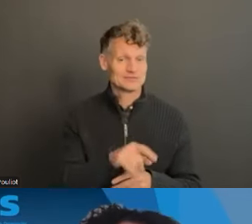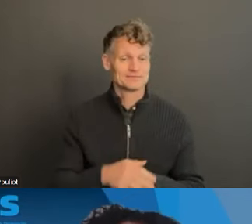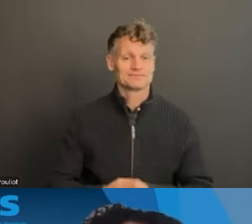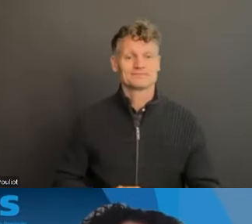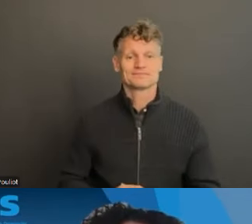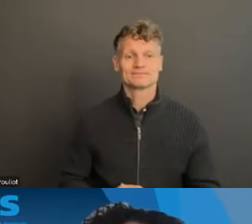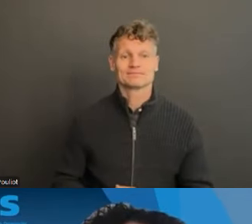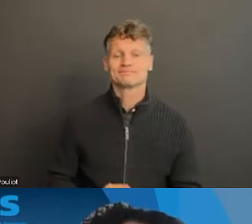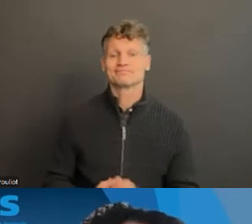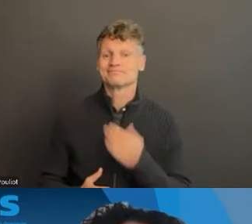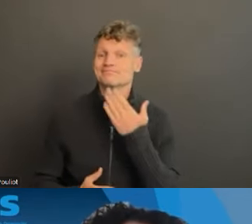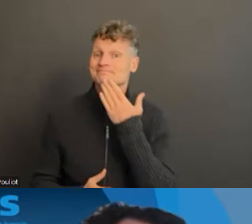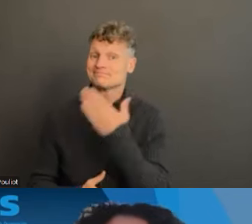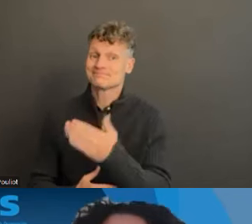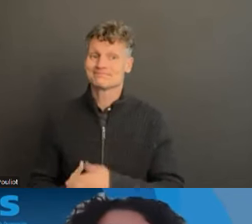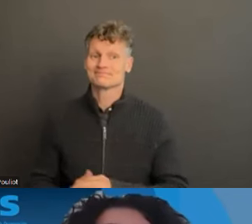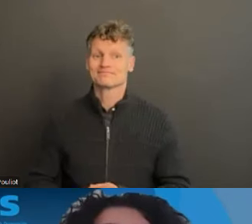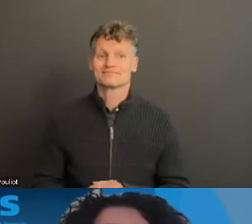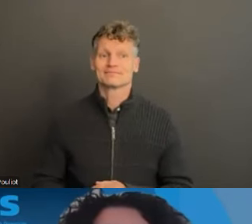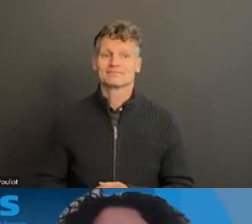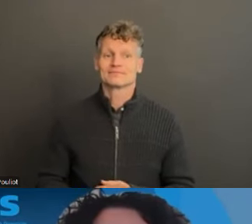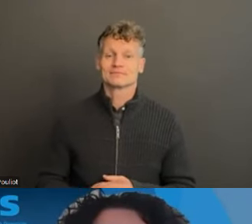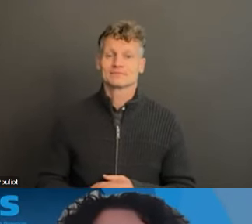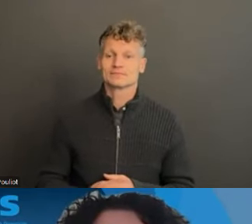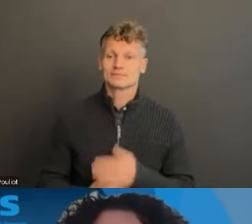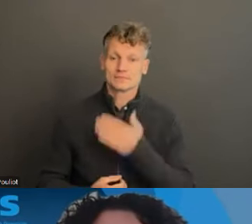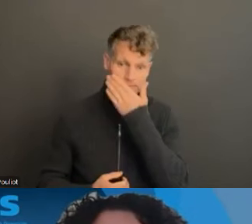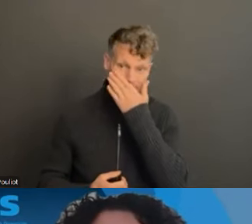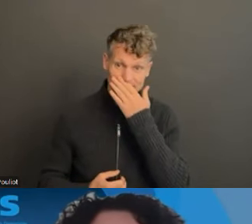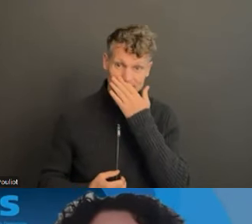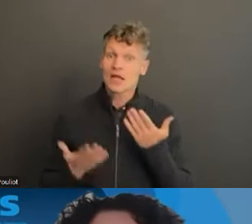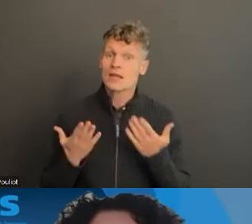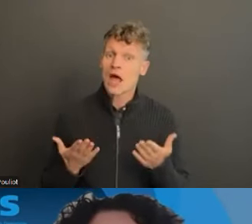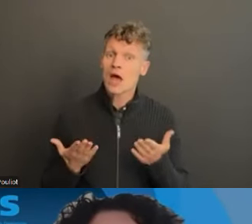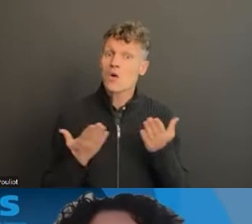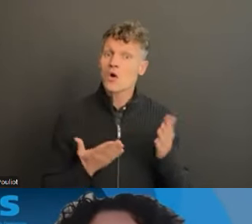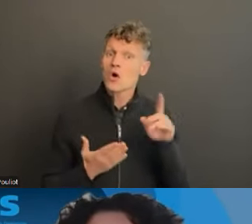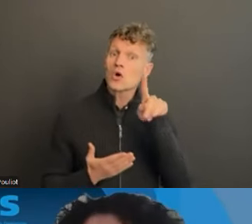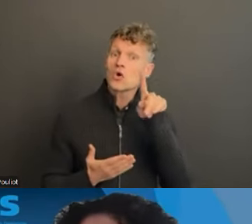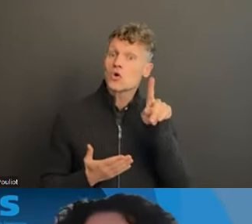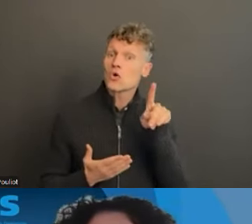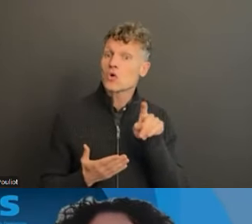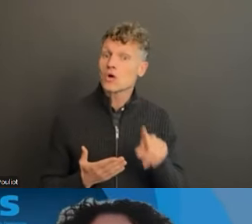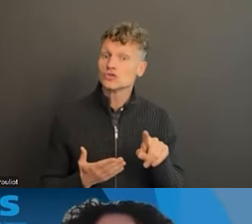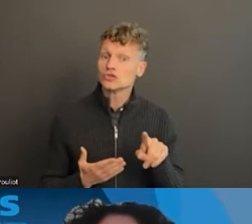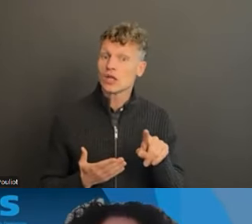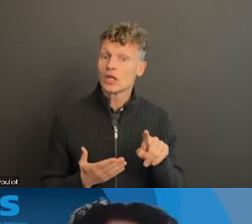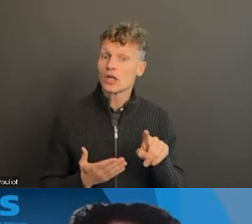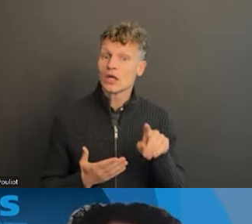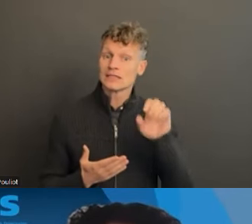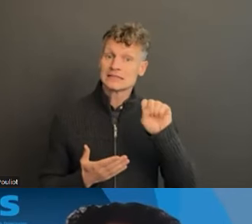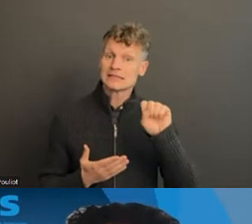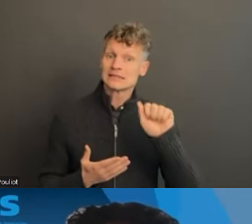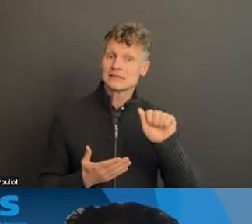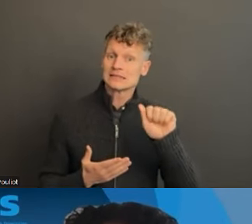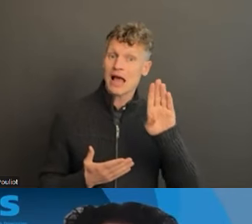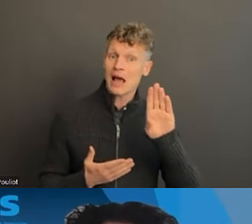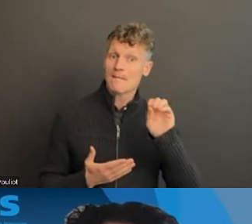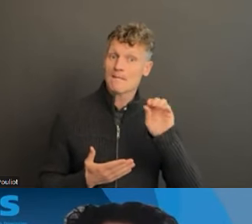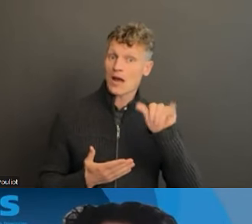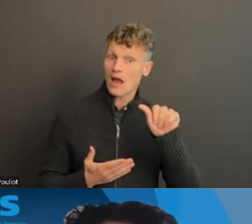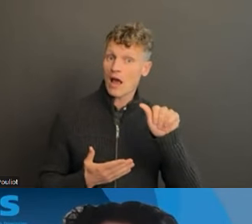Thank you, Dr. Riel. I think next we have a question for Dr. Marta Saboya. And the question is, how